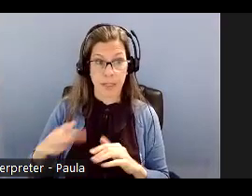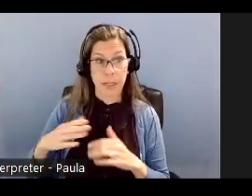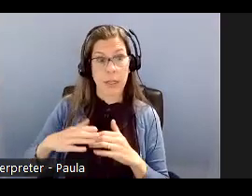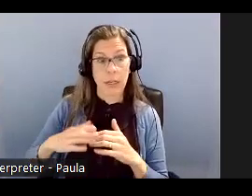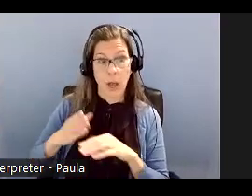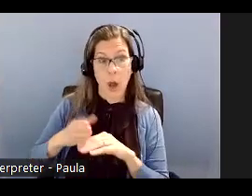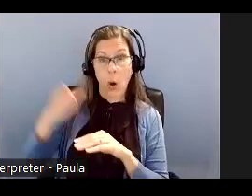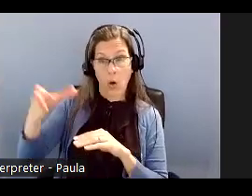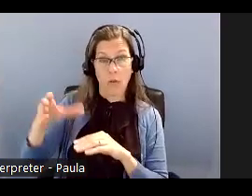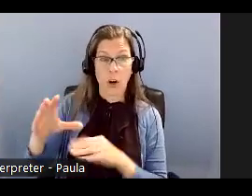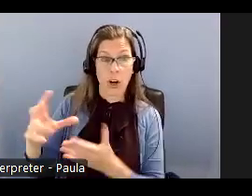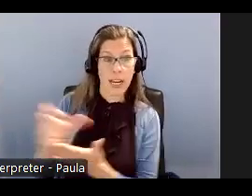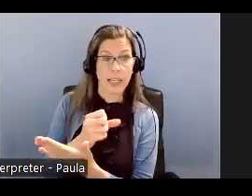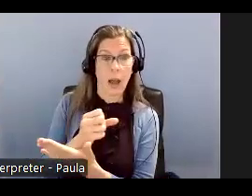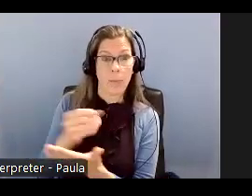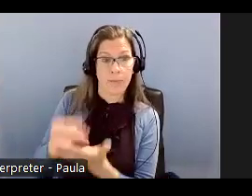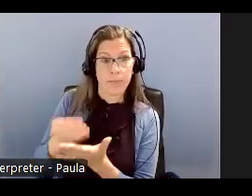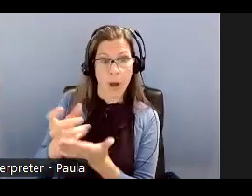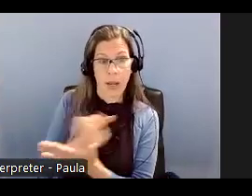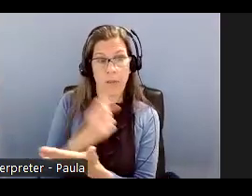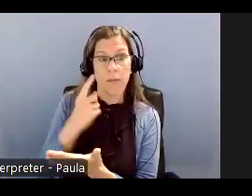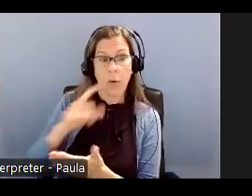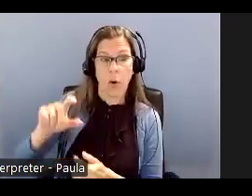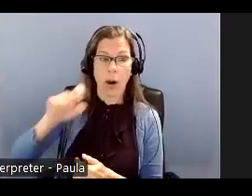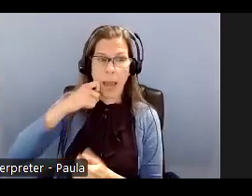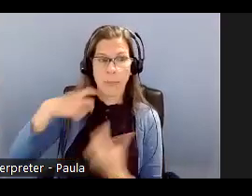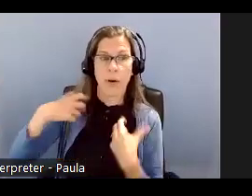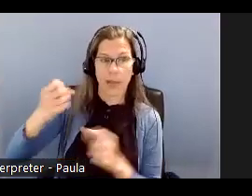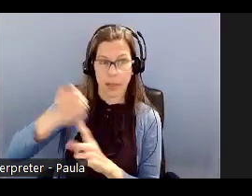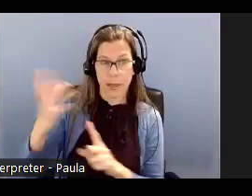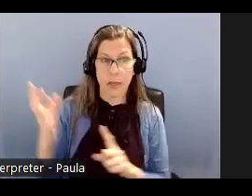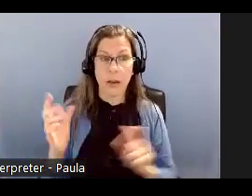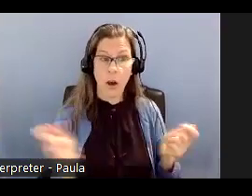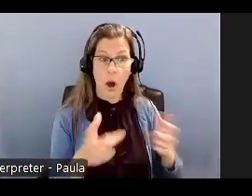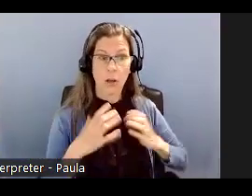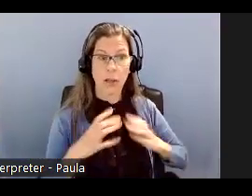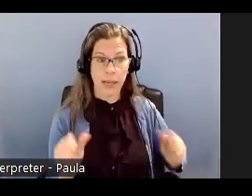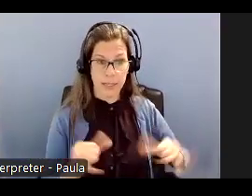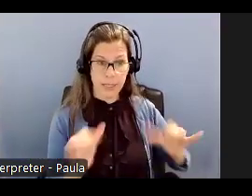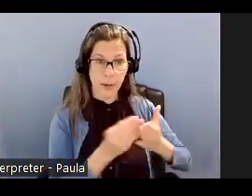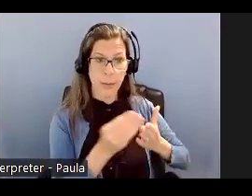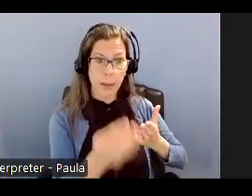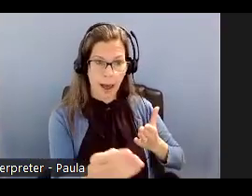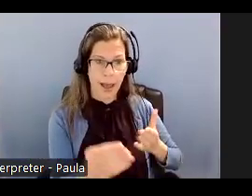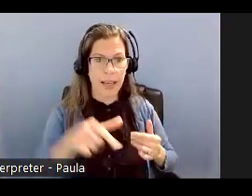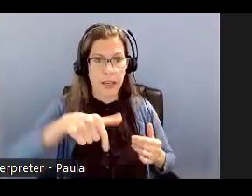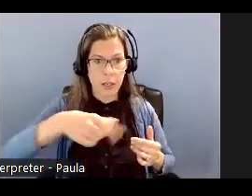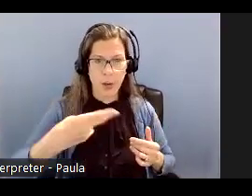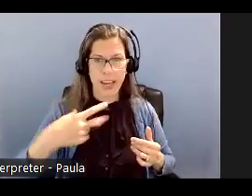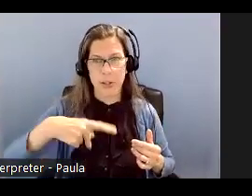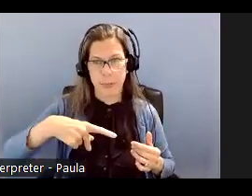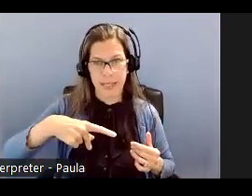income for the Apple Health expansion. So all clients can still purchase a qualified health plan. Clients